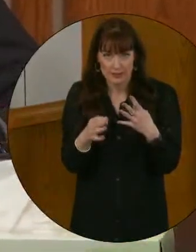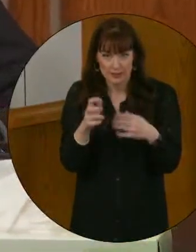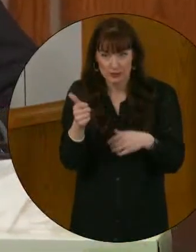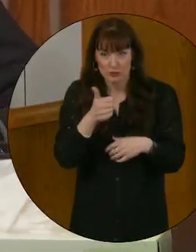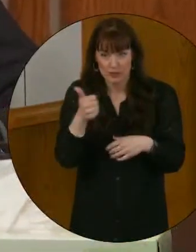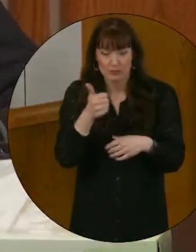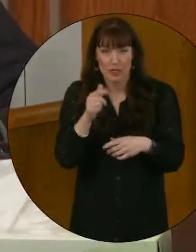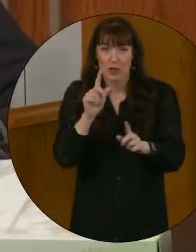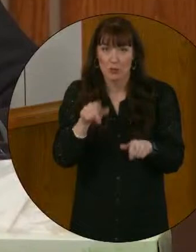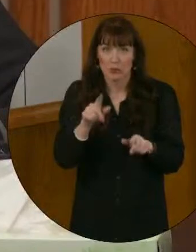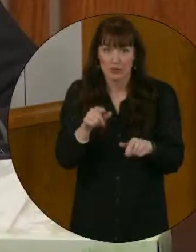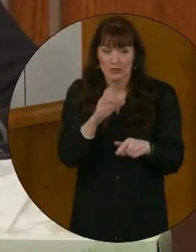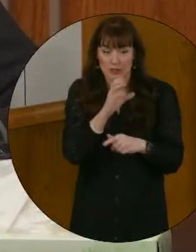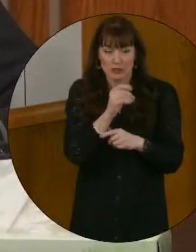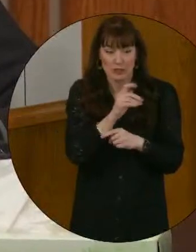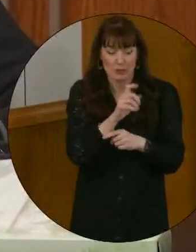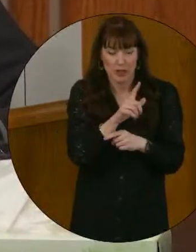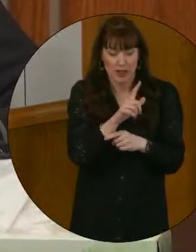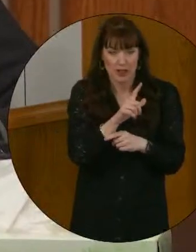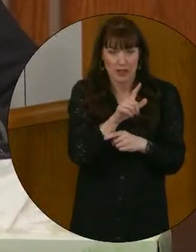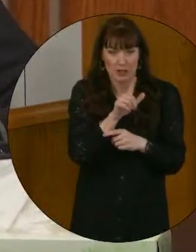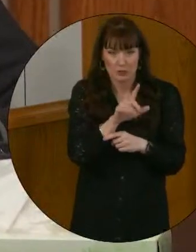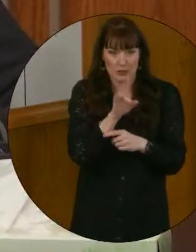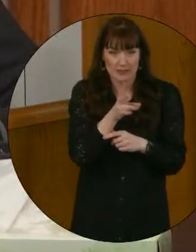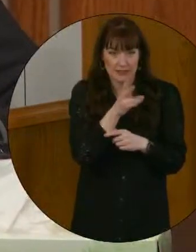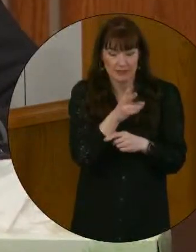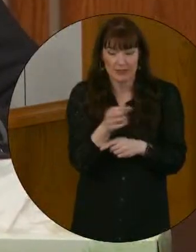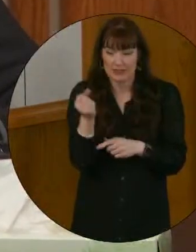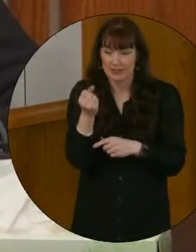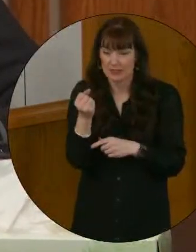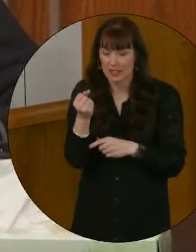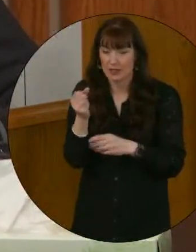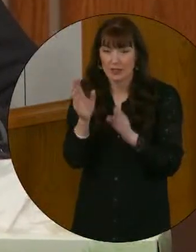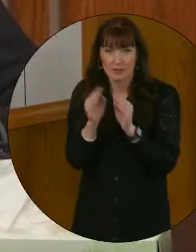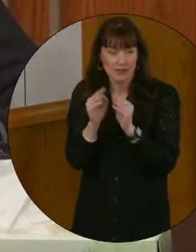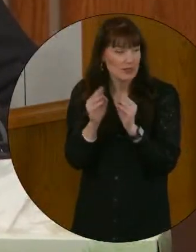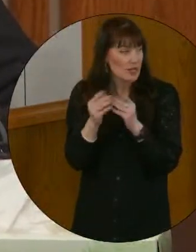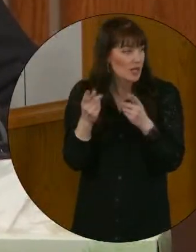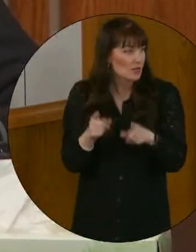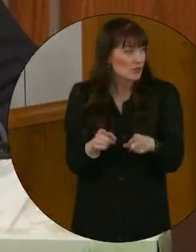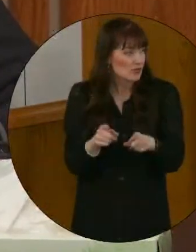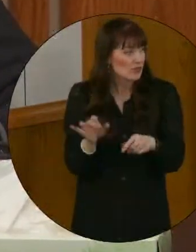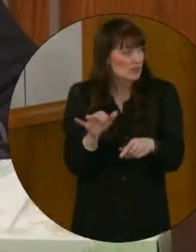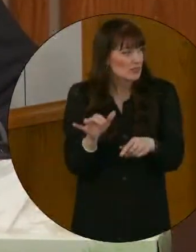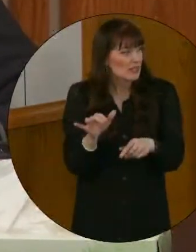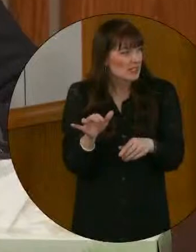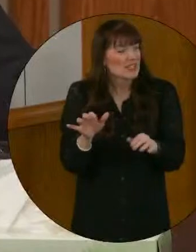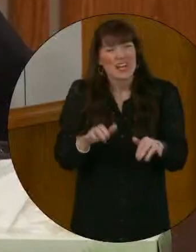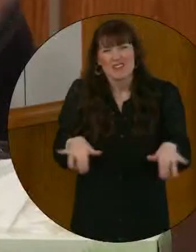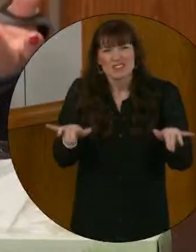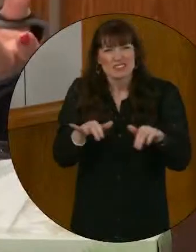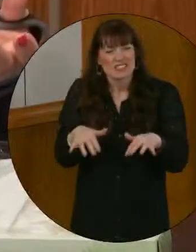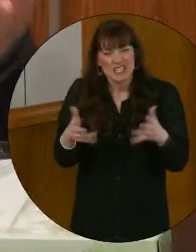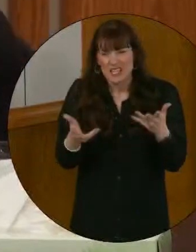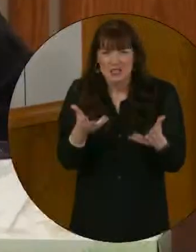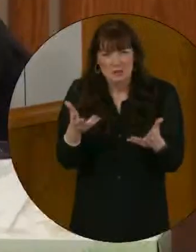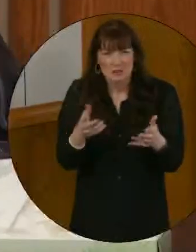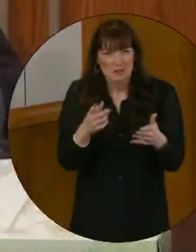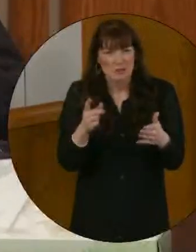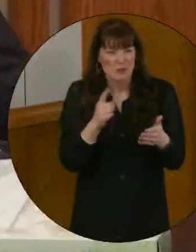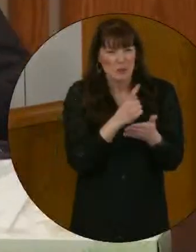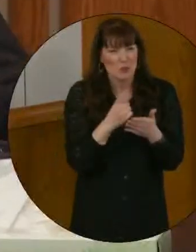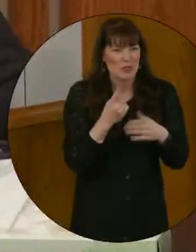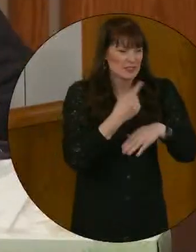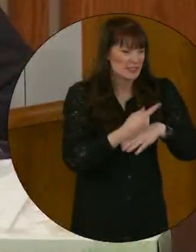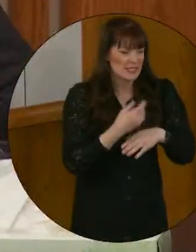one at Chaparral on 27th, and then the Saturday meeting. I have to agree with you. It's kind of like, pretty much like spread out between the weekday and